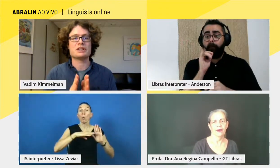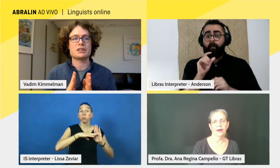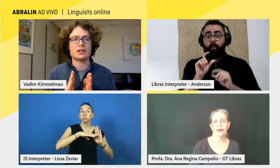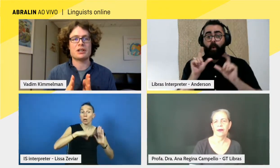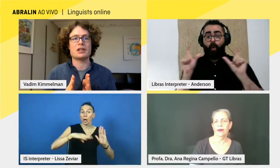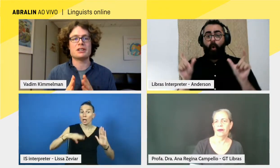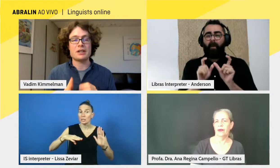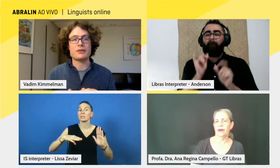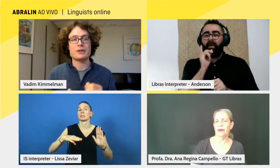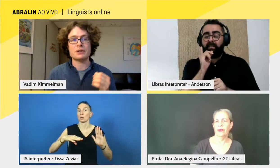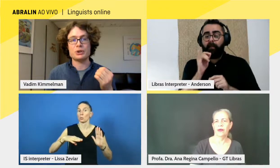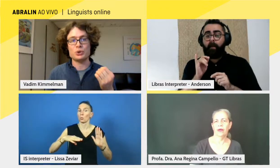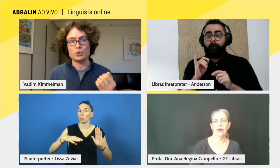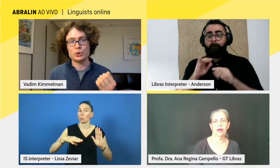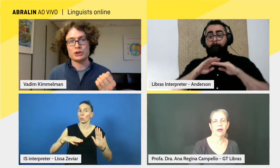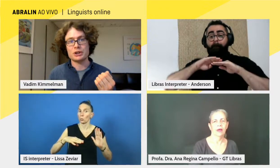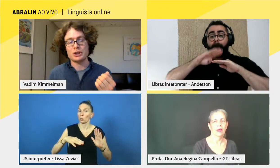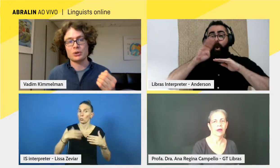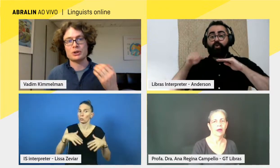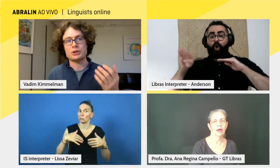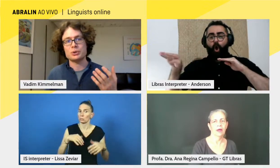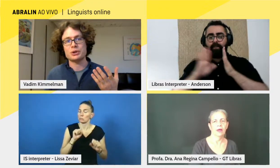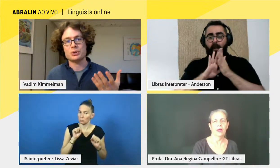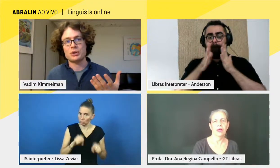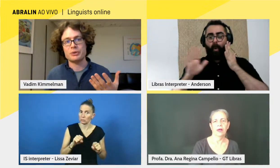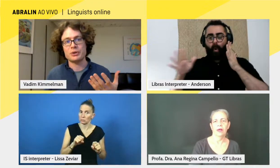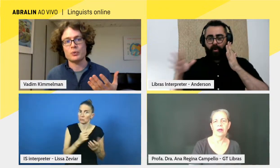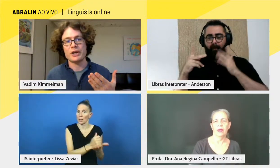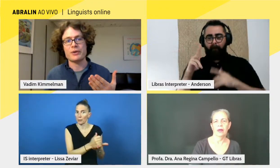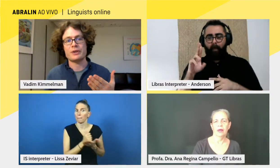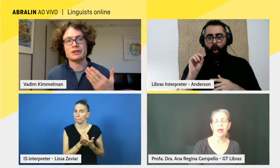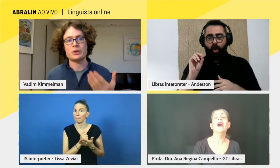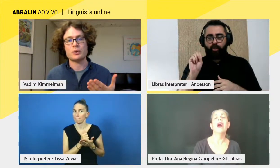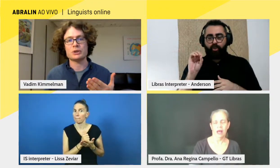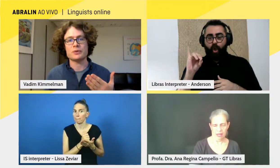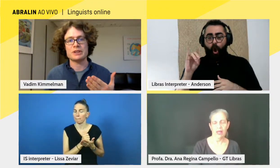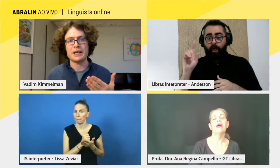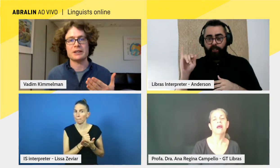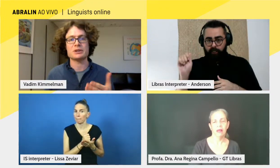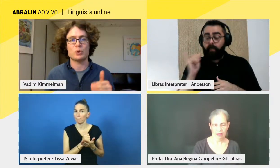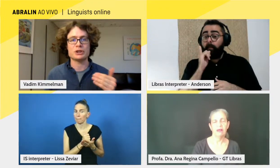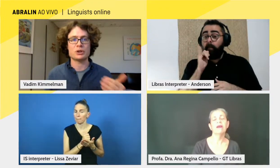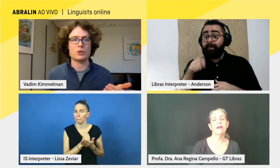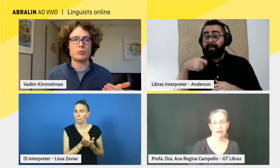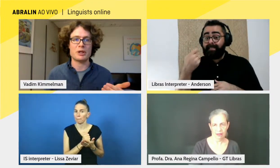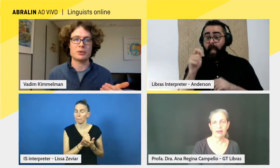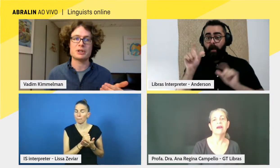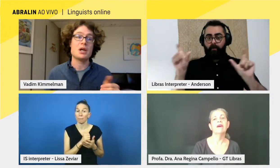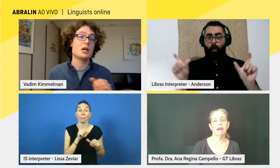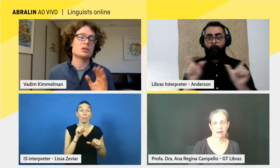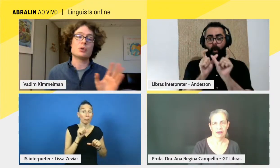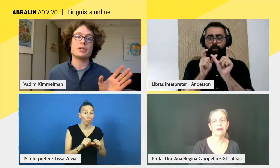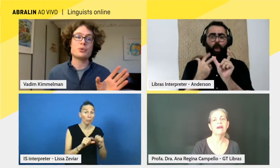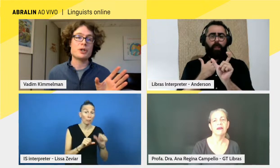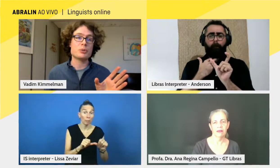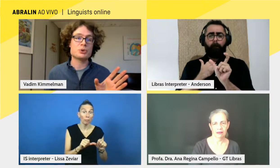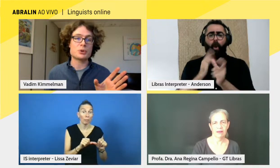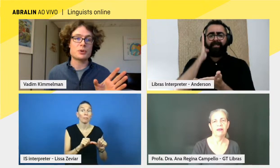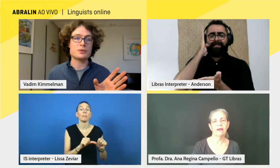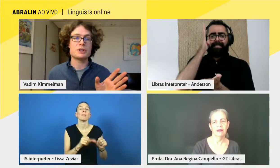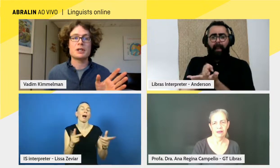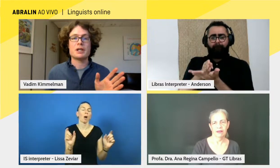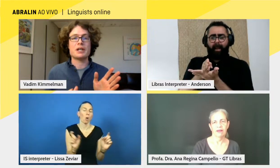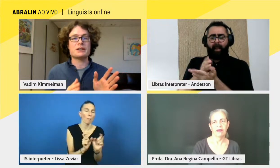general was definitely used in order to determine whether a sequence of signs was a compound. So if